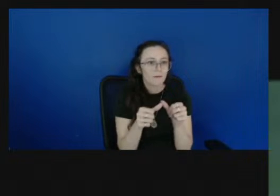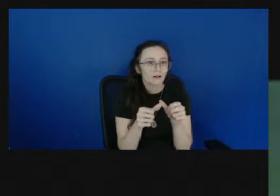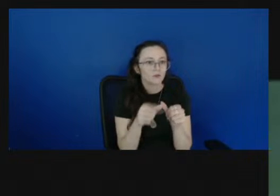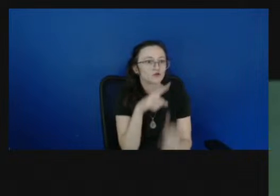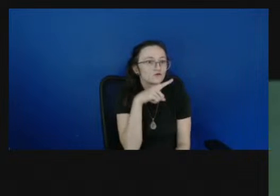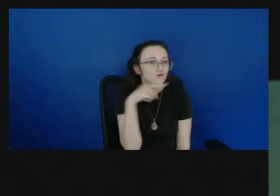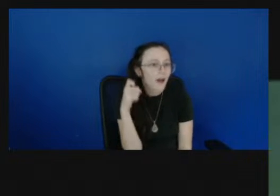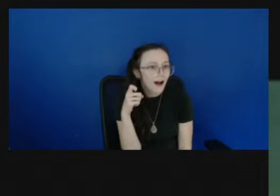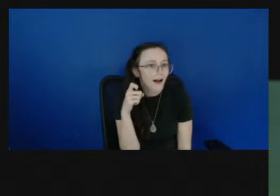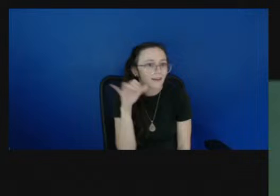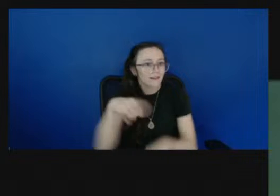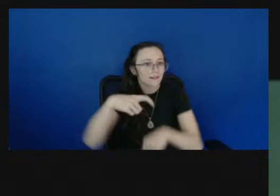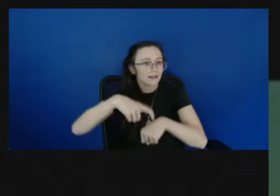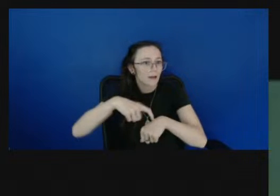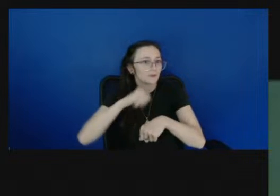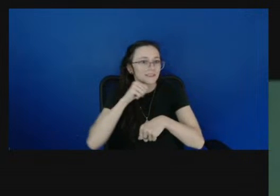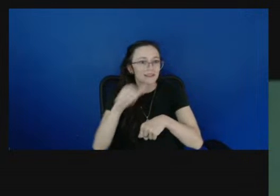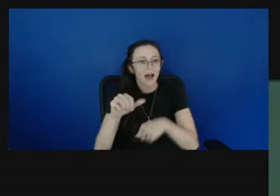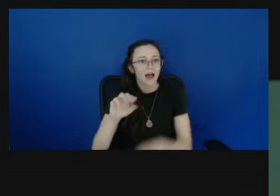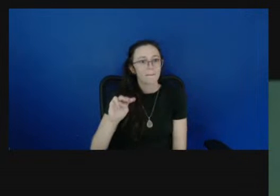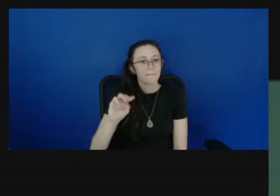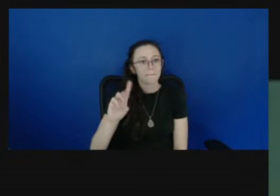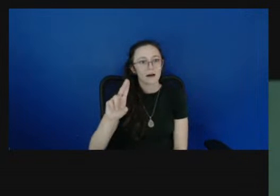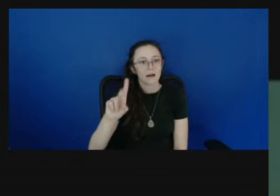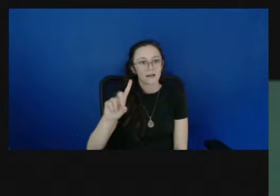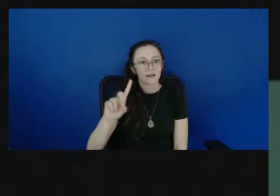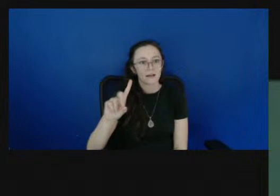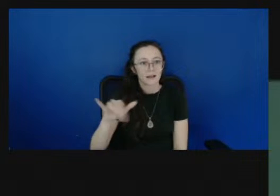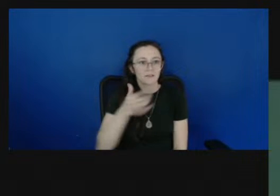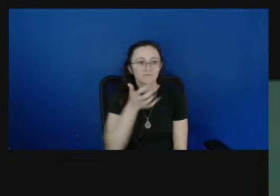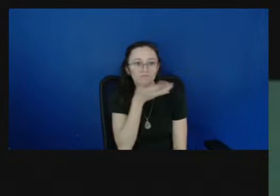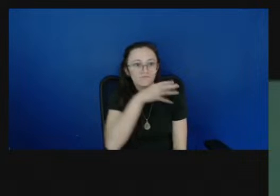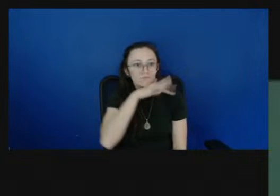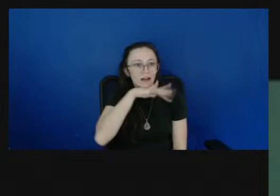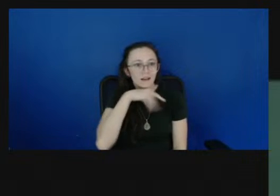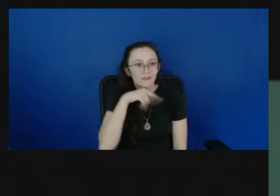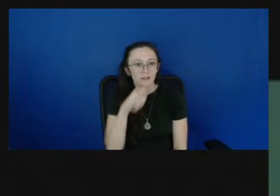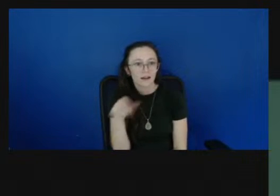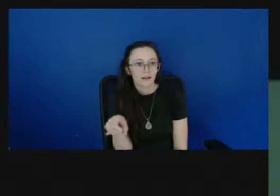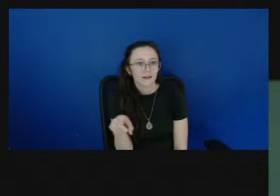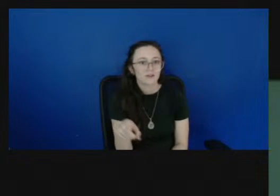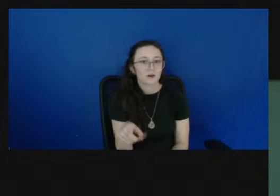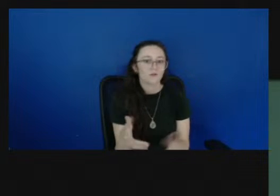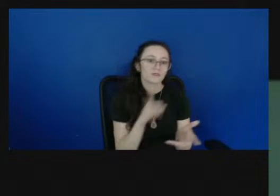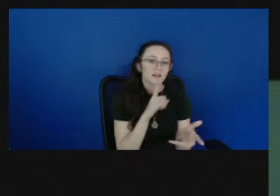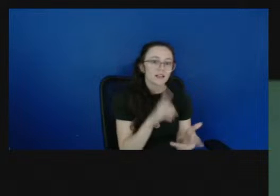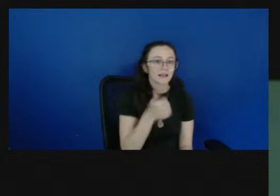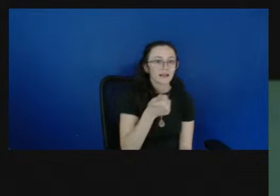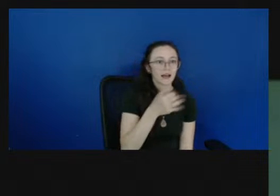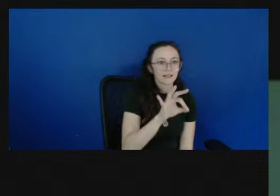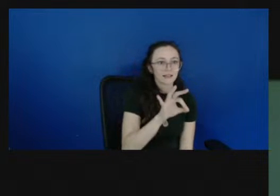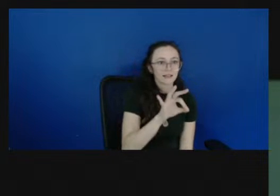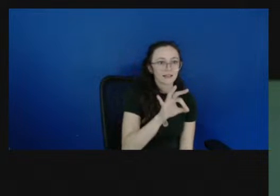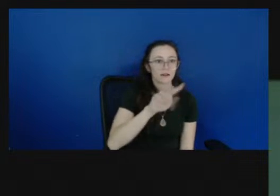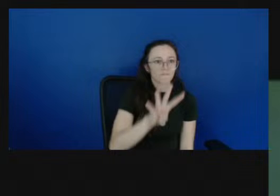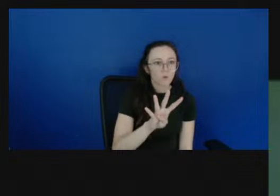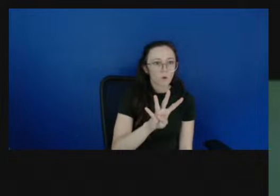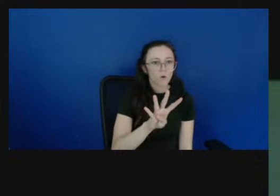muddy. So it turns out that most of the 1924 explosions are consistent with the ash being